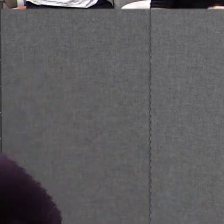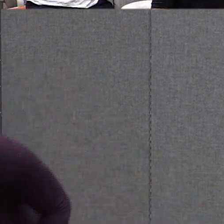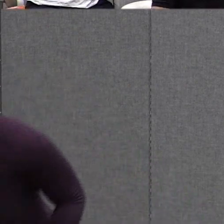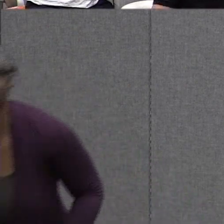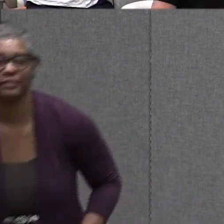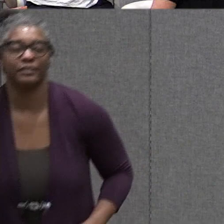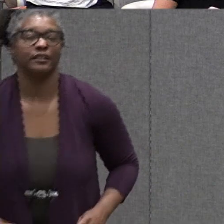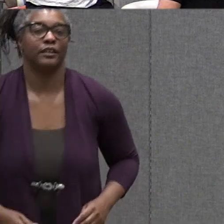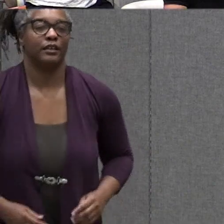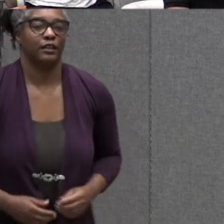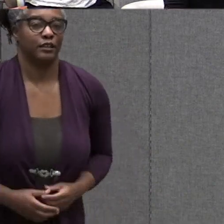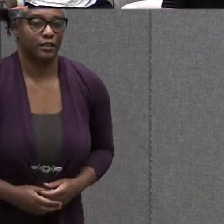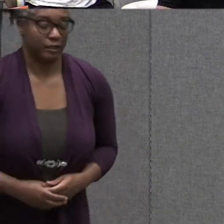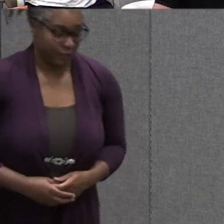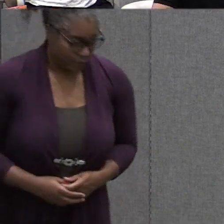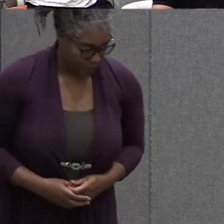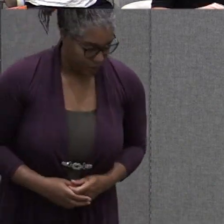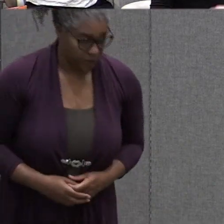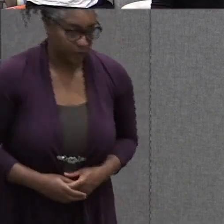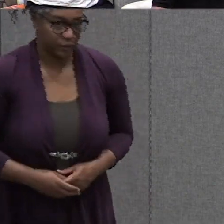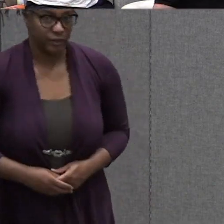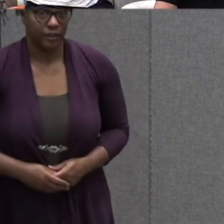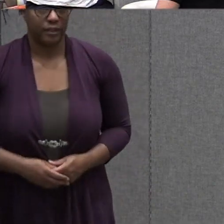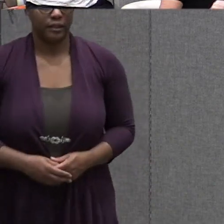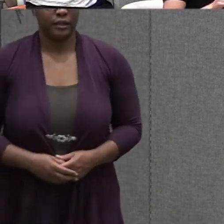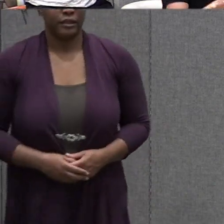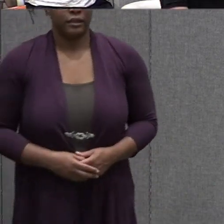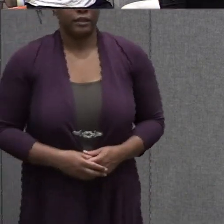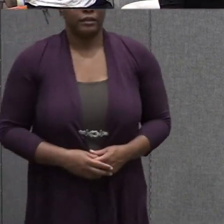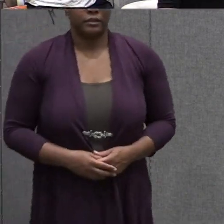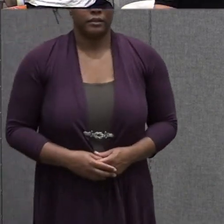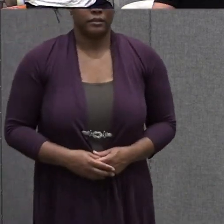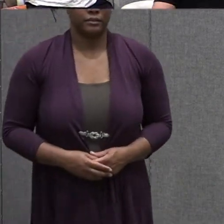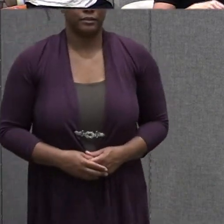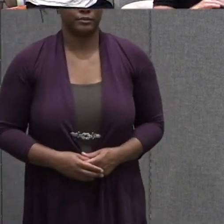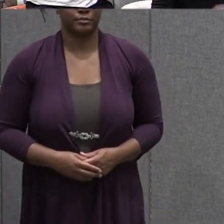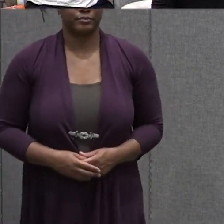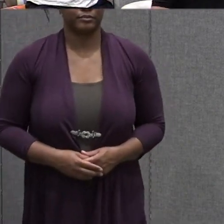Good. Is there anyone else who's ready to solo?